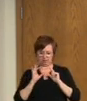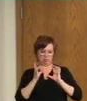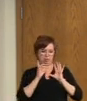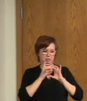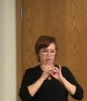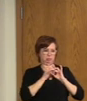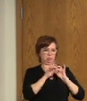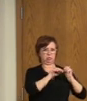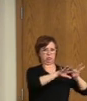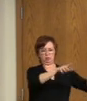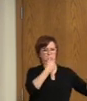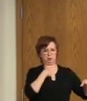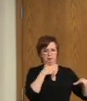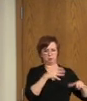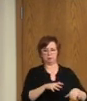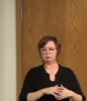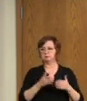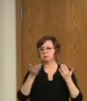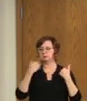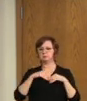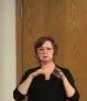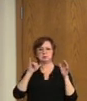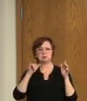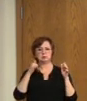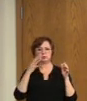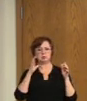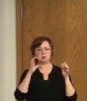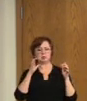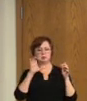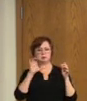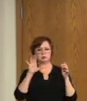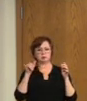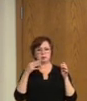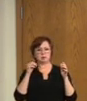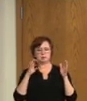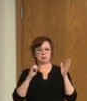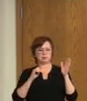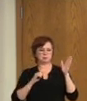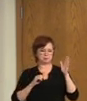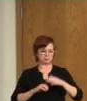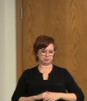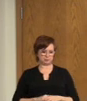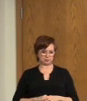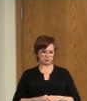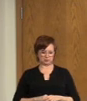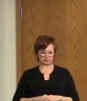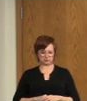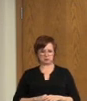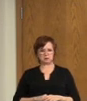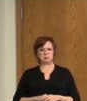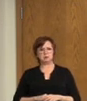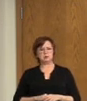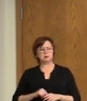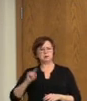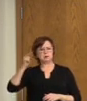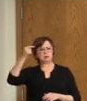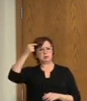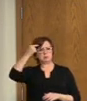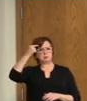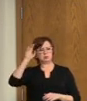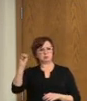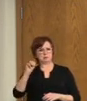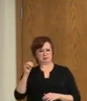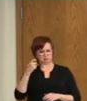Britton Gray with CJME. Hi, I'm just looking for clarification on something the health minister said earlier. We just want to know, so are